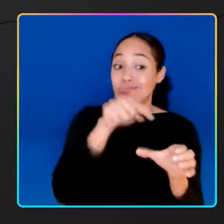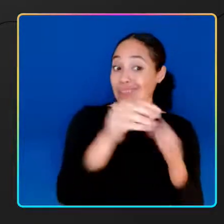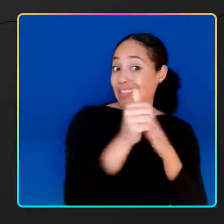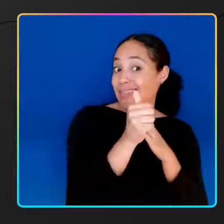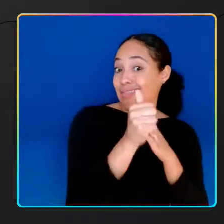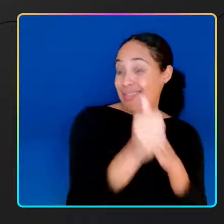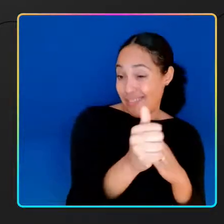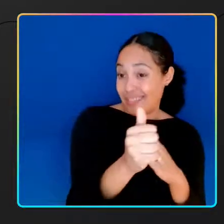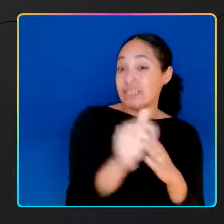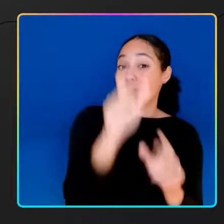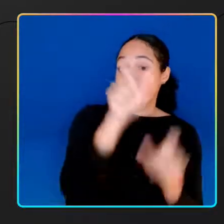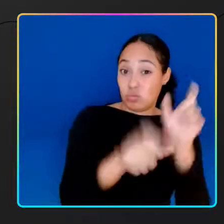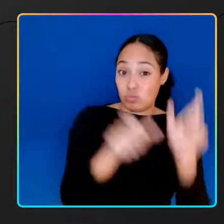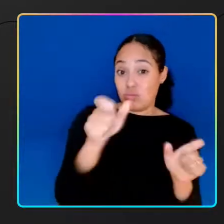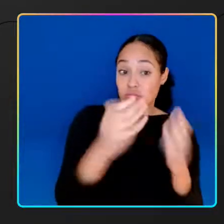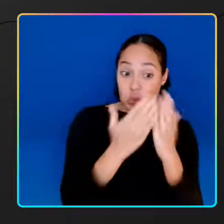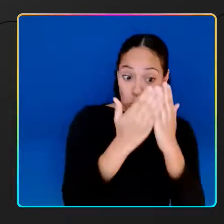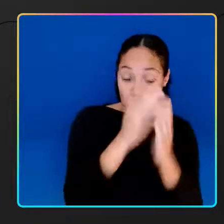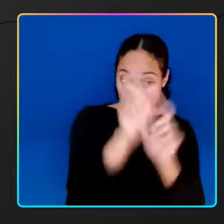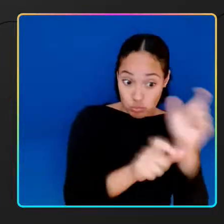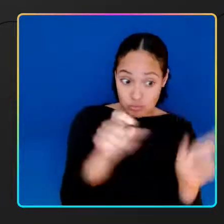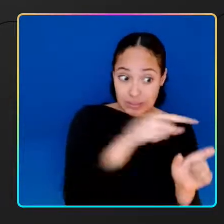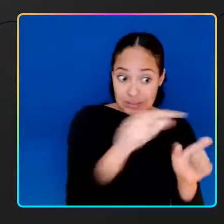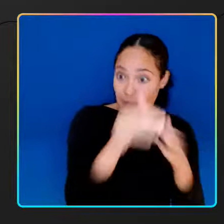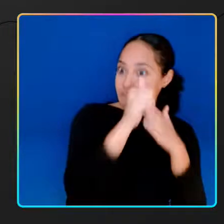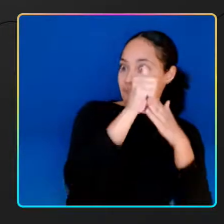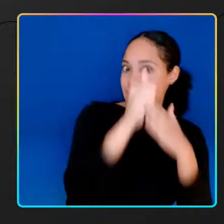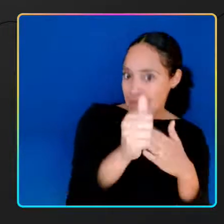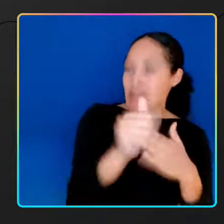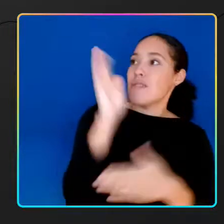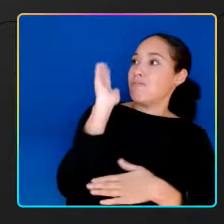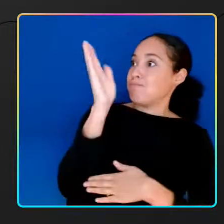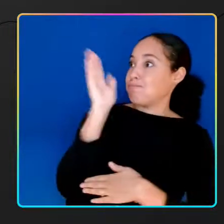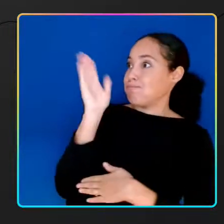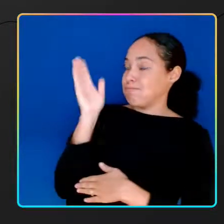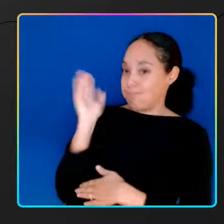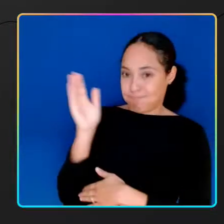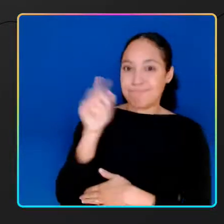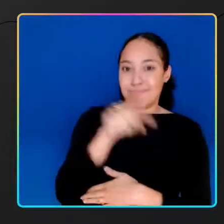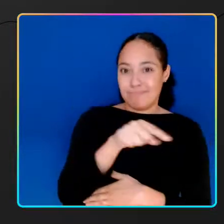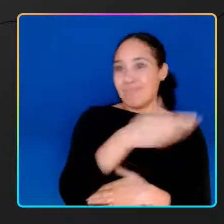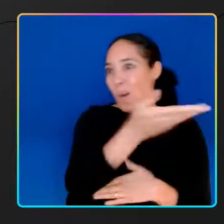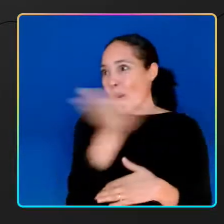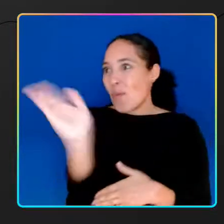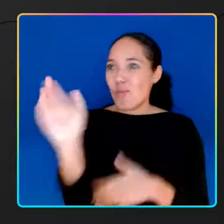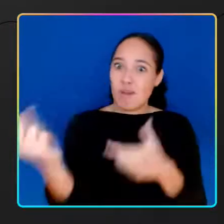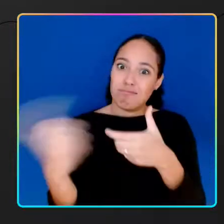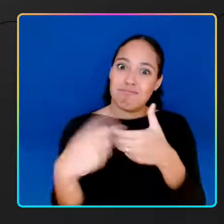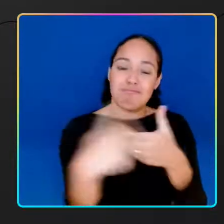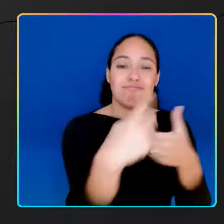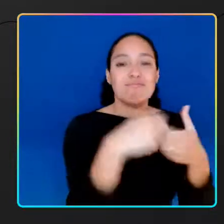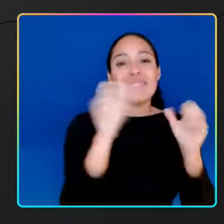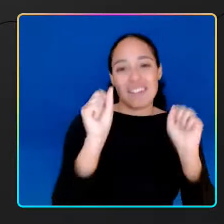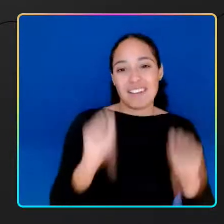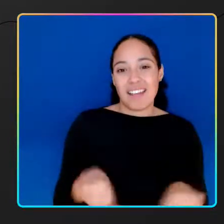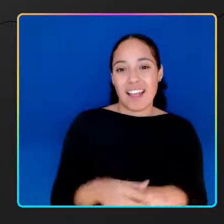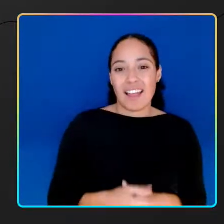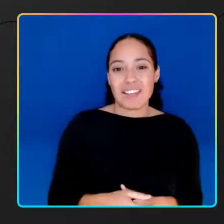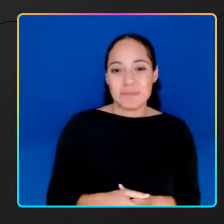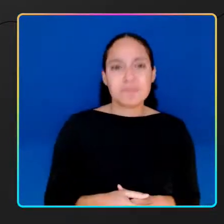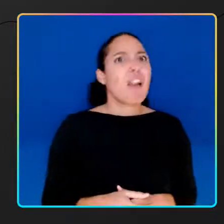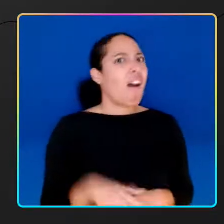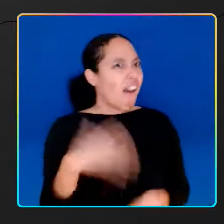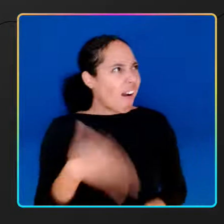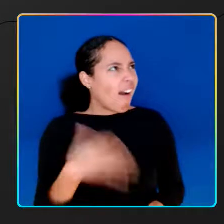For everyone, yes. For everyone. Love that. That's amazing. And I remember last time they do some really cool talks, like you said, about